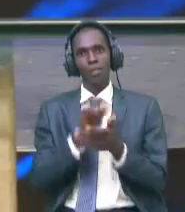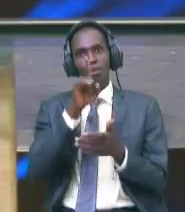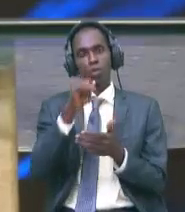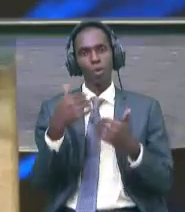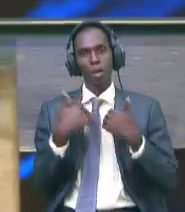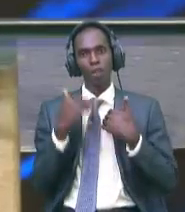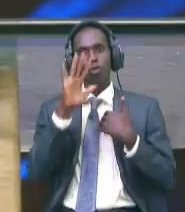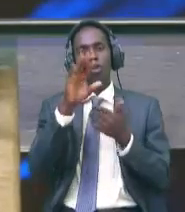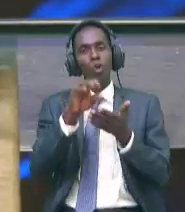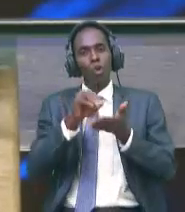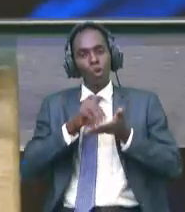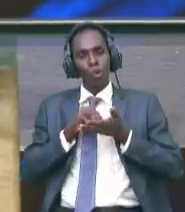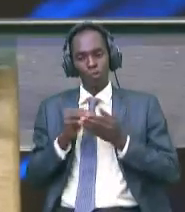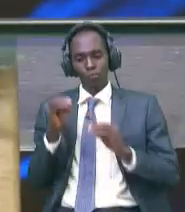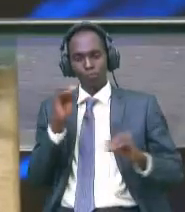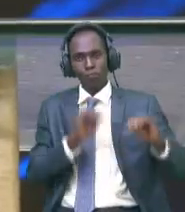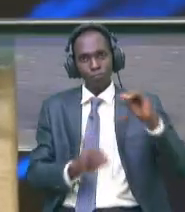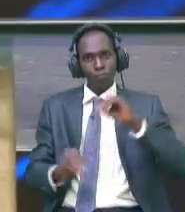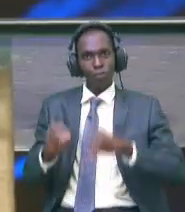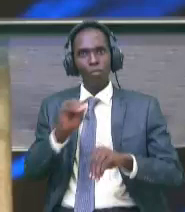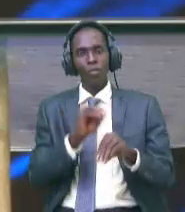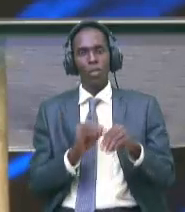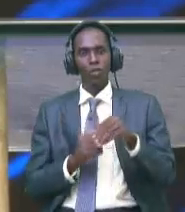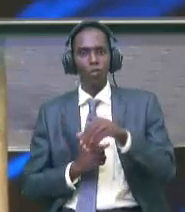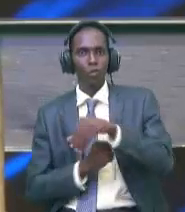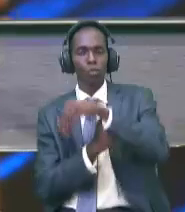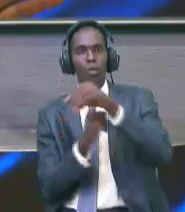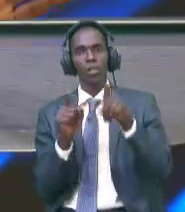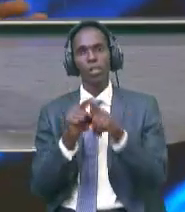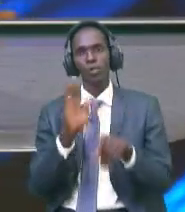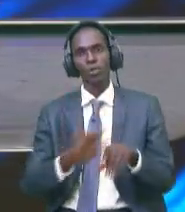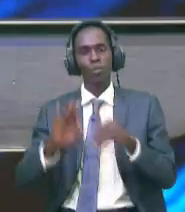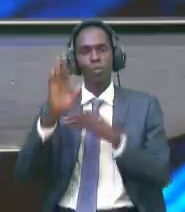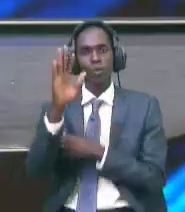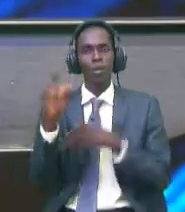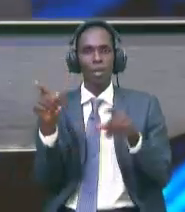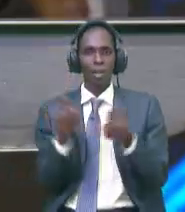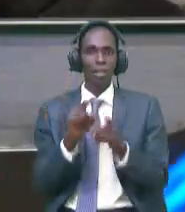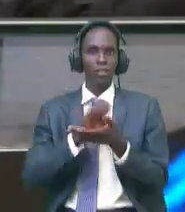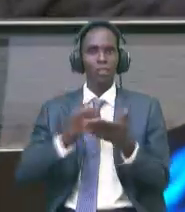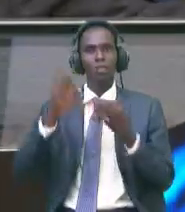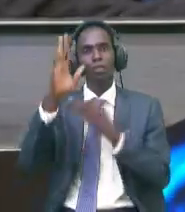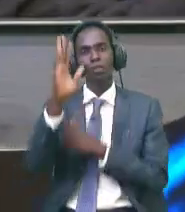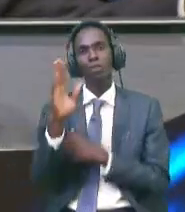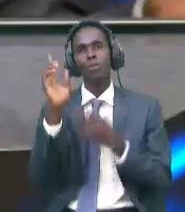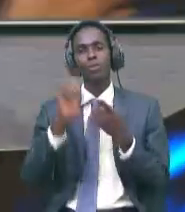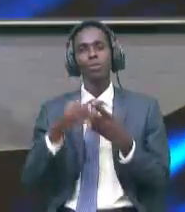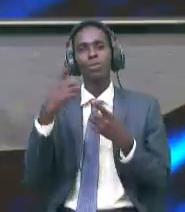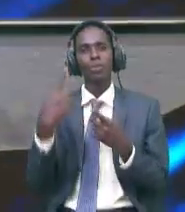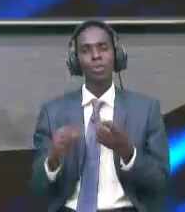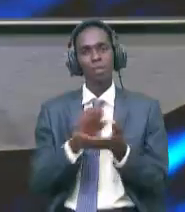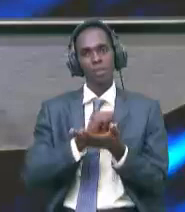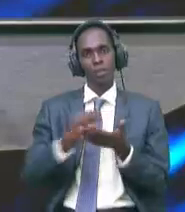the contribution I have as children of God, as saints of God, to the saints, to meet